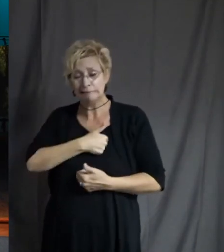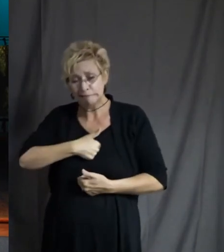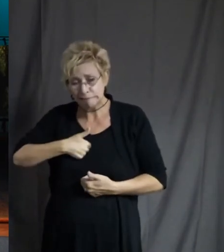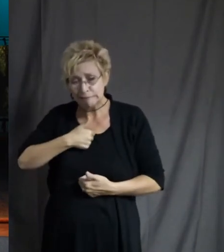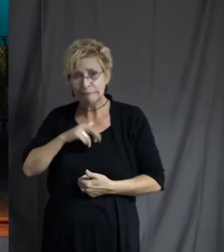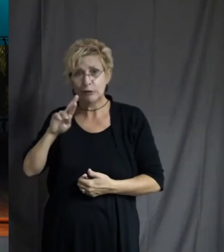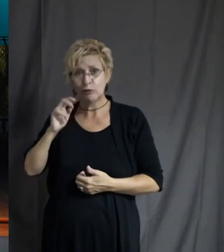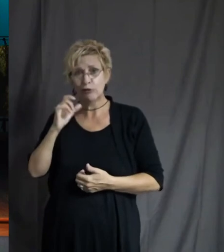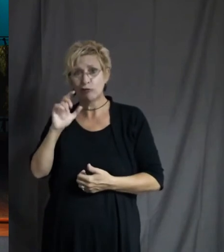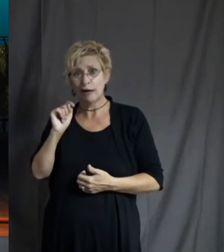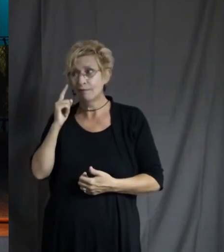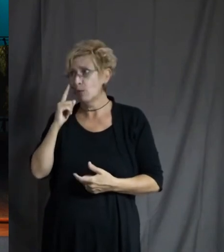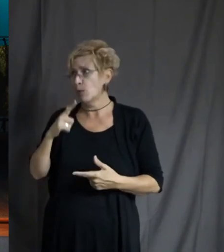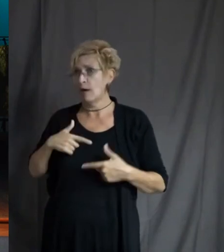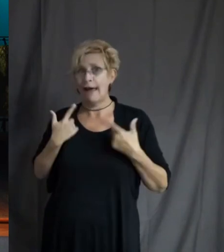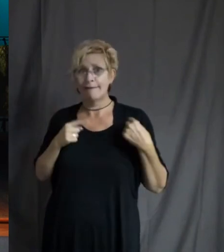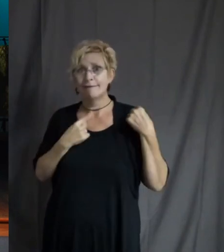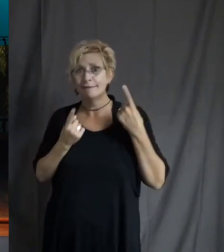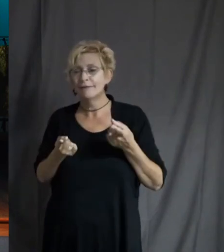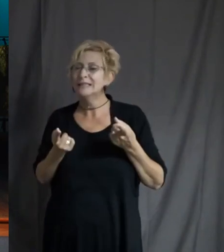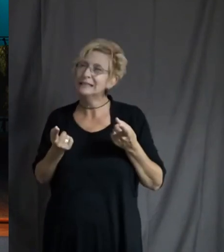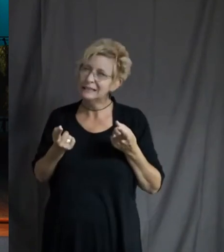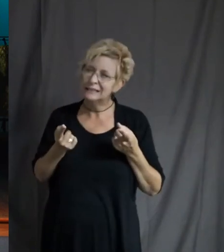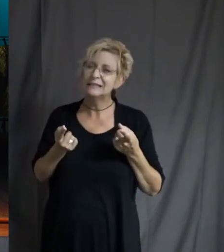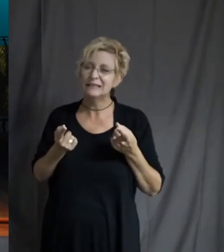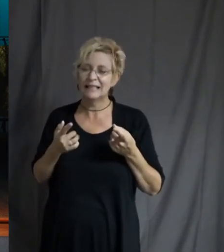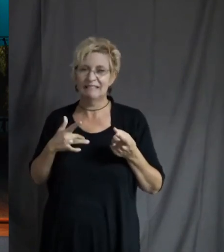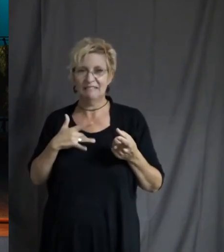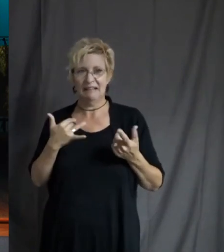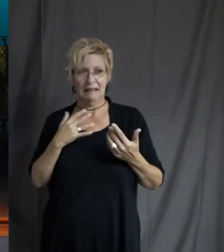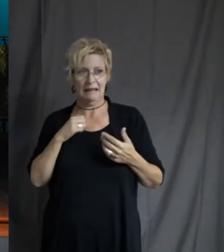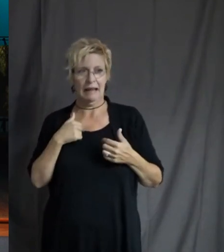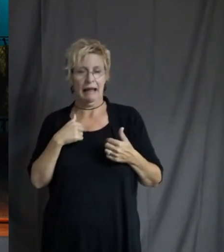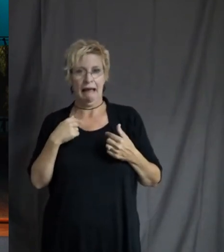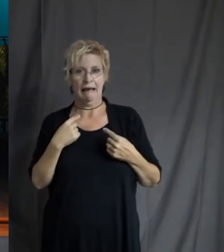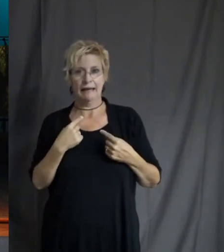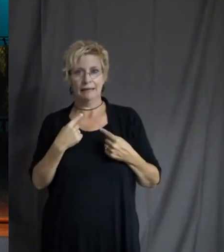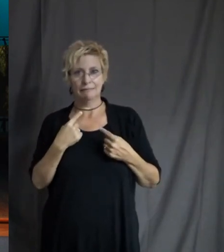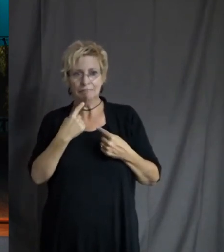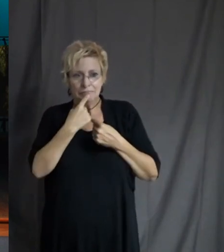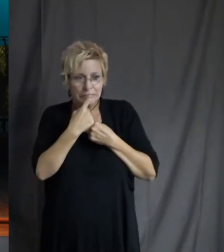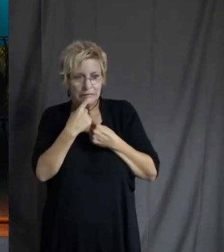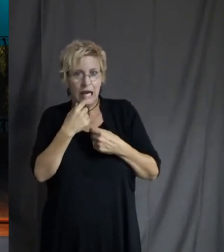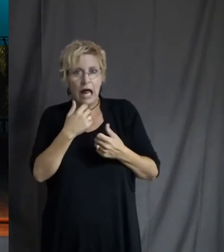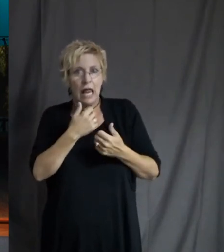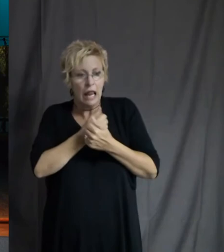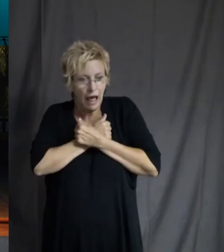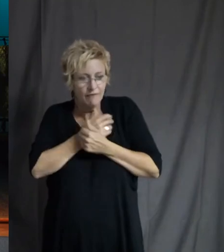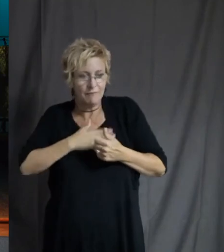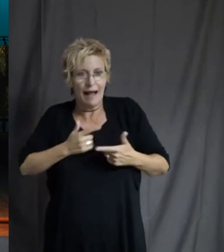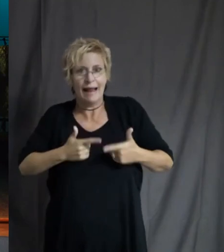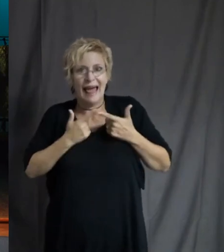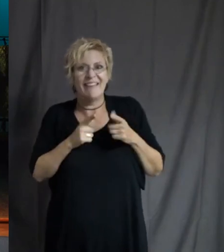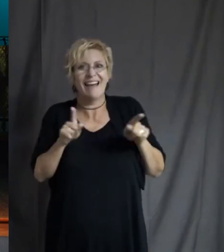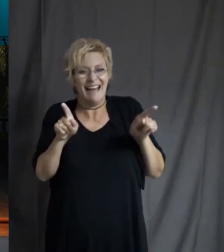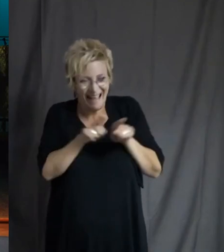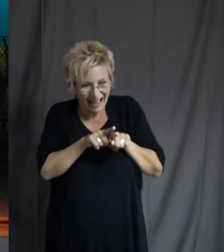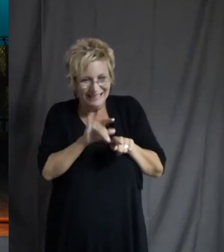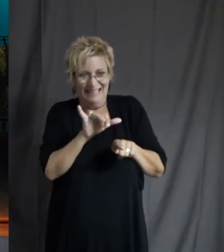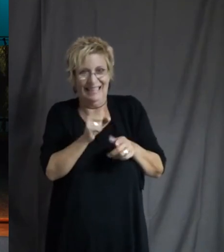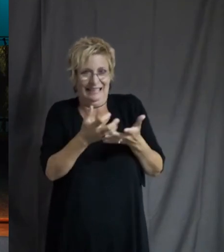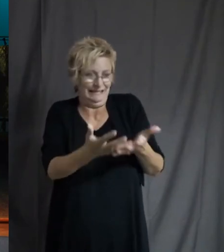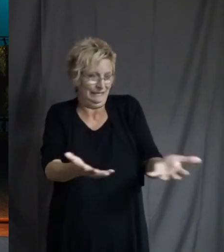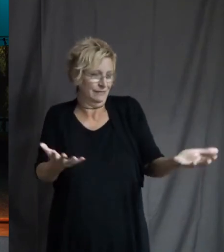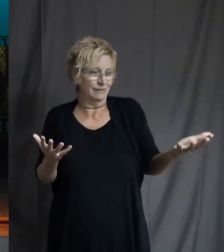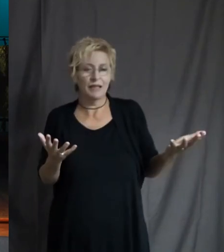life is missing out on loving my life as it is because I've become so